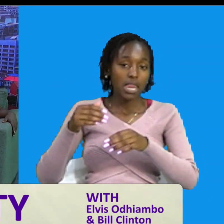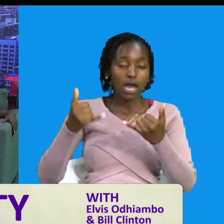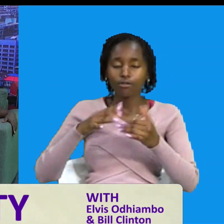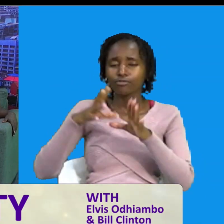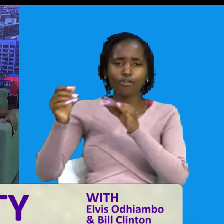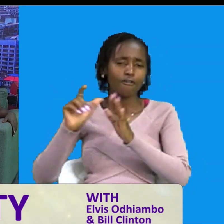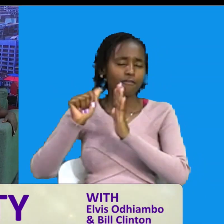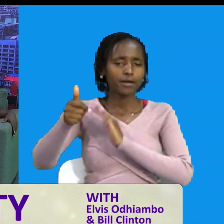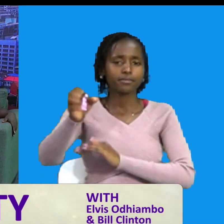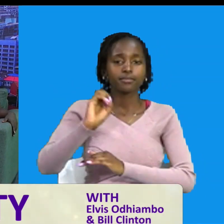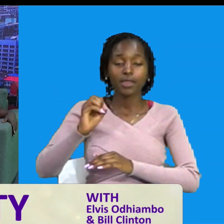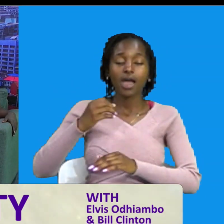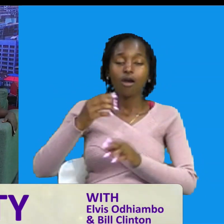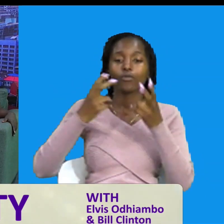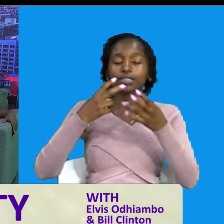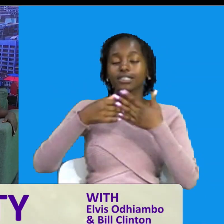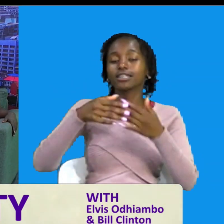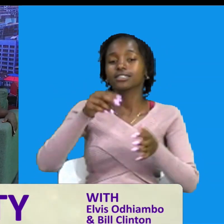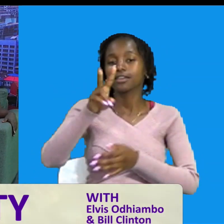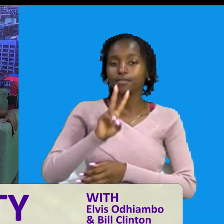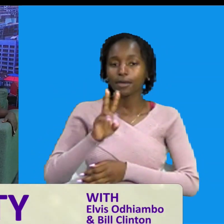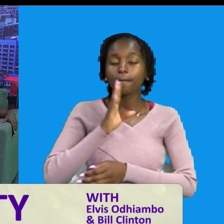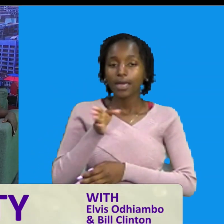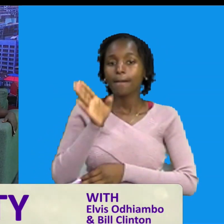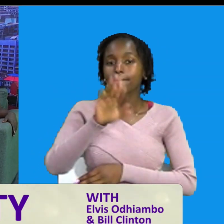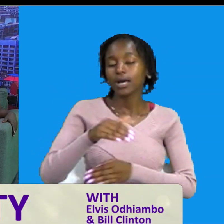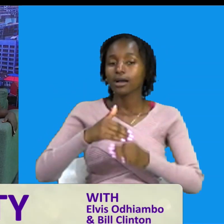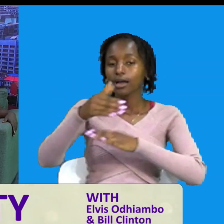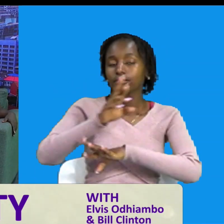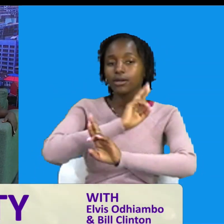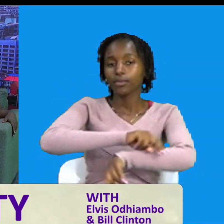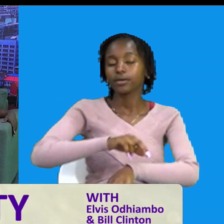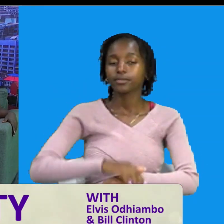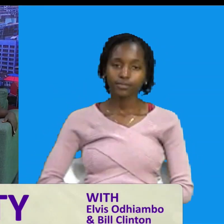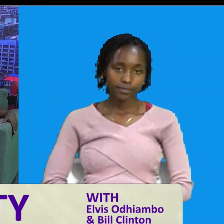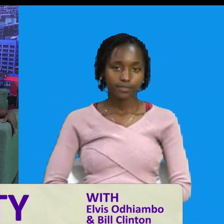anywhere. Keep it Science TV. We'll be back after the break.